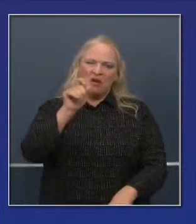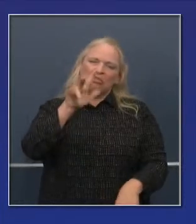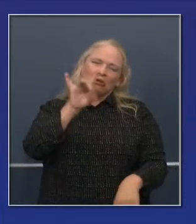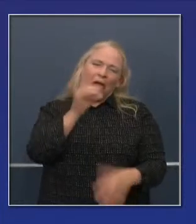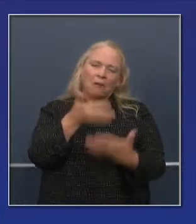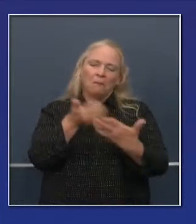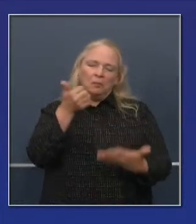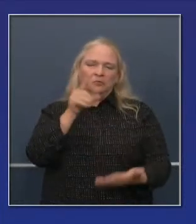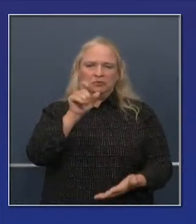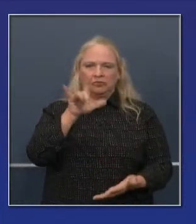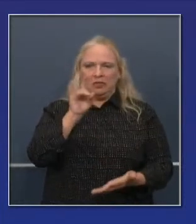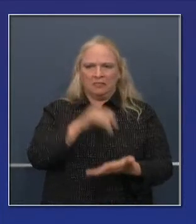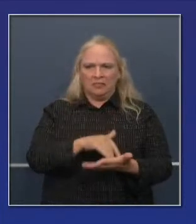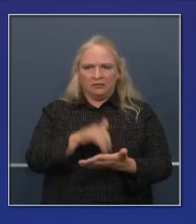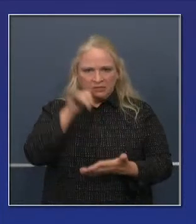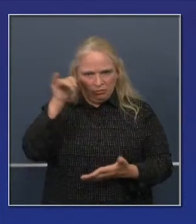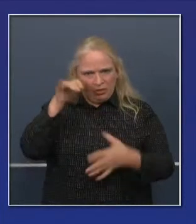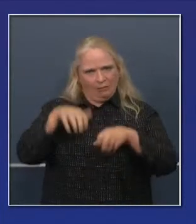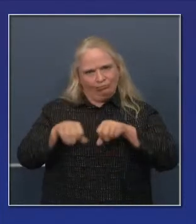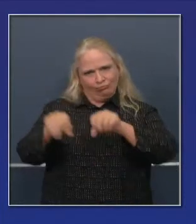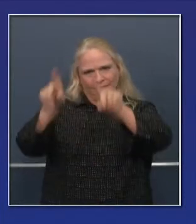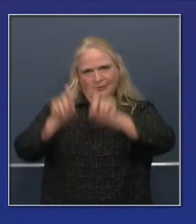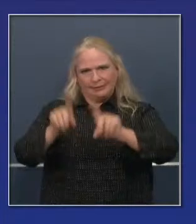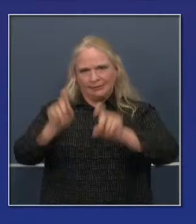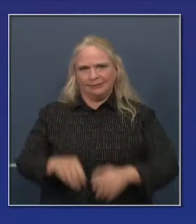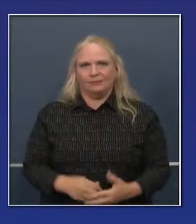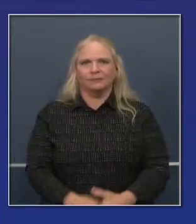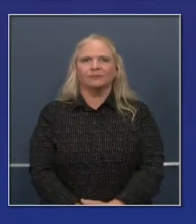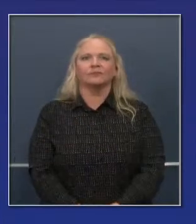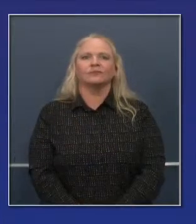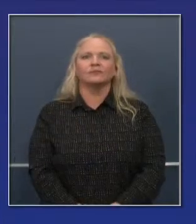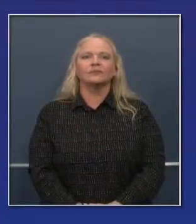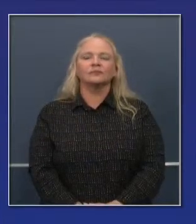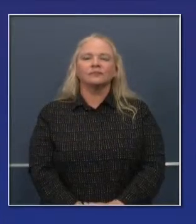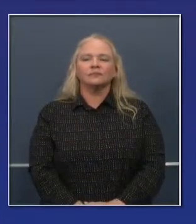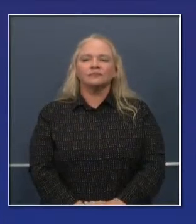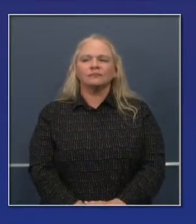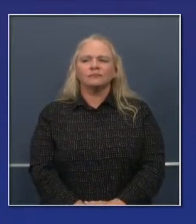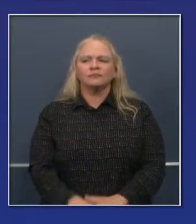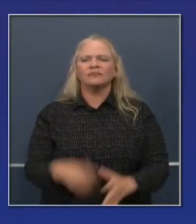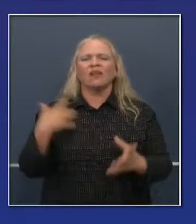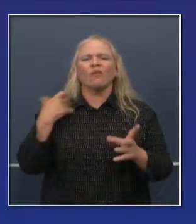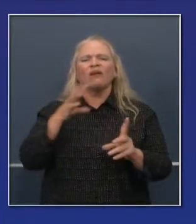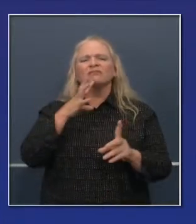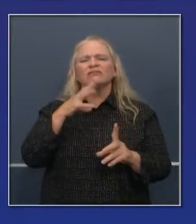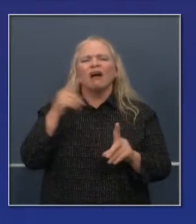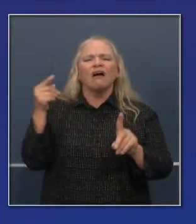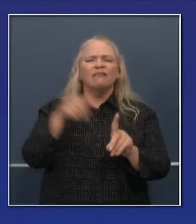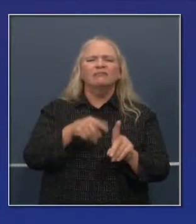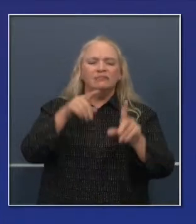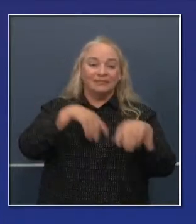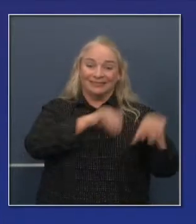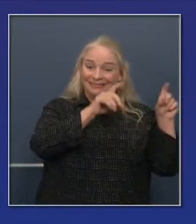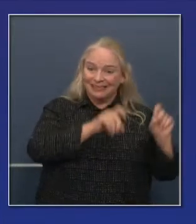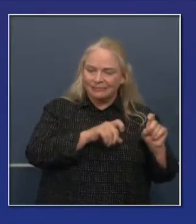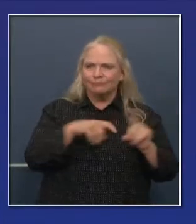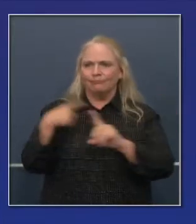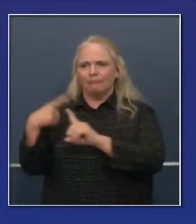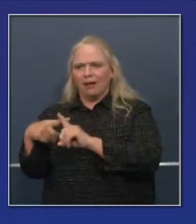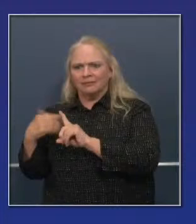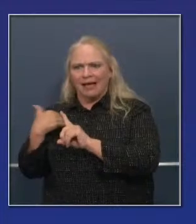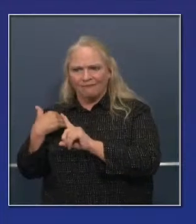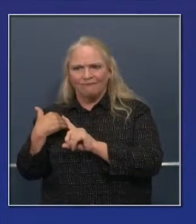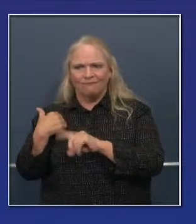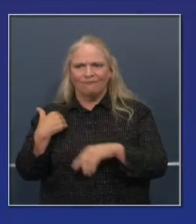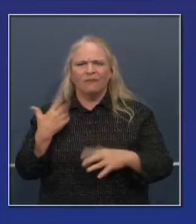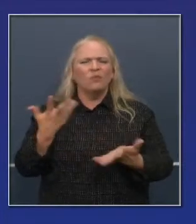tested yesterday. As it relates to the test positivity rate, we constantly want to take a closer look. You'll see where we